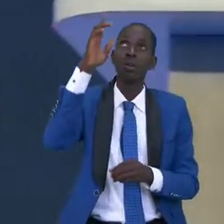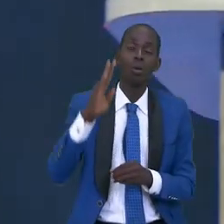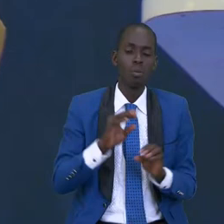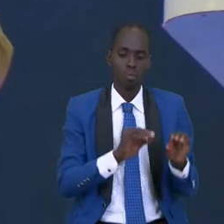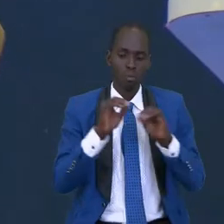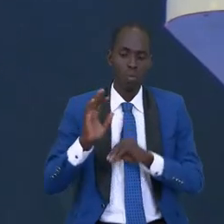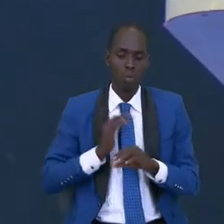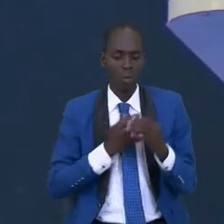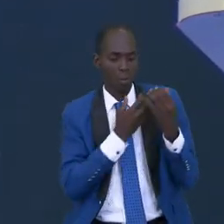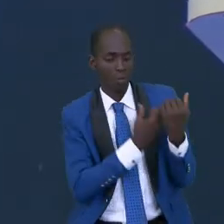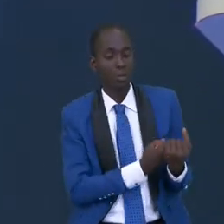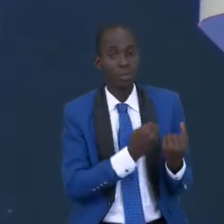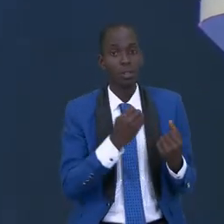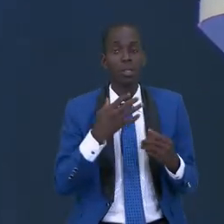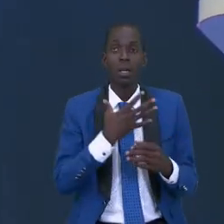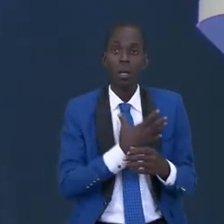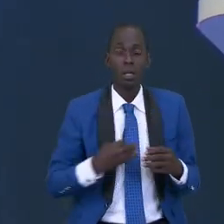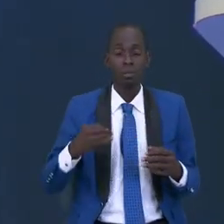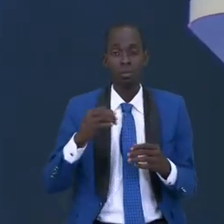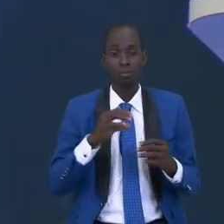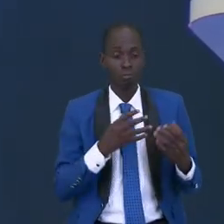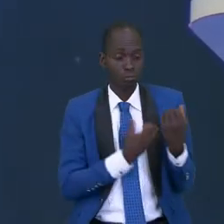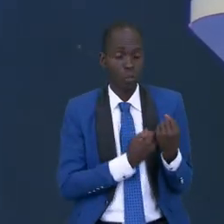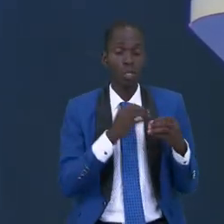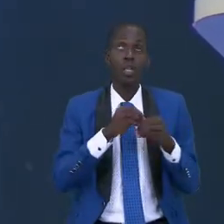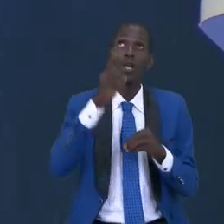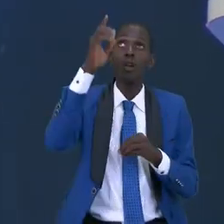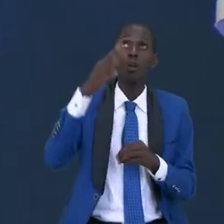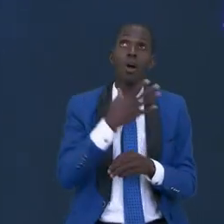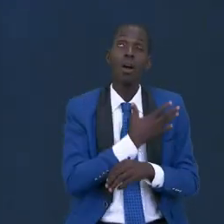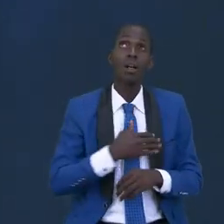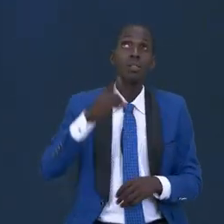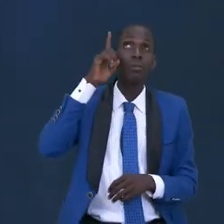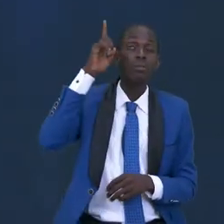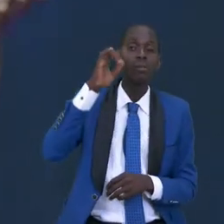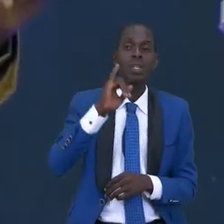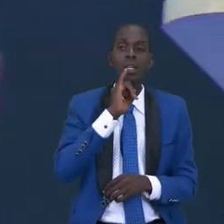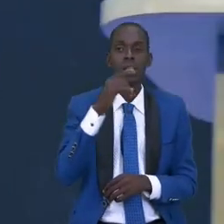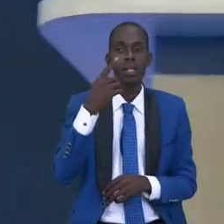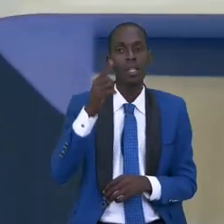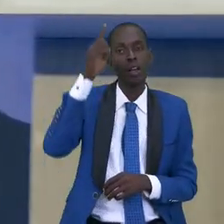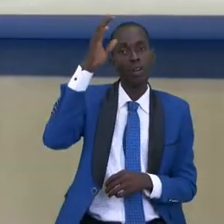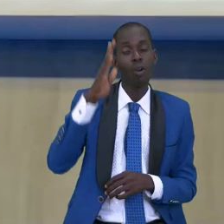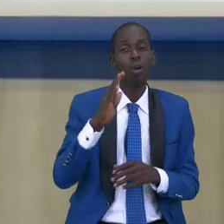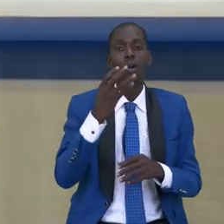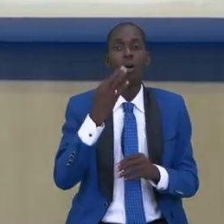faith, our confidence in God. And he is the God of